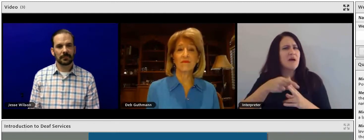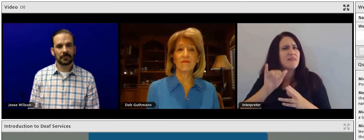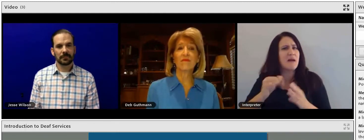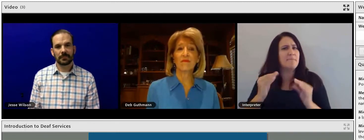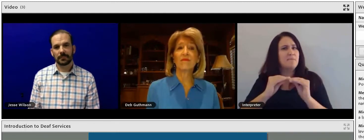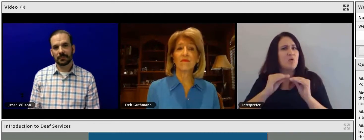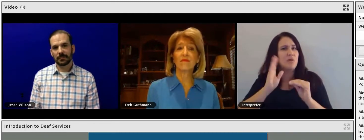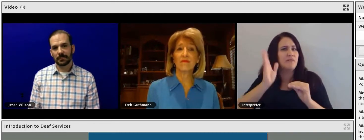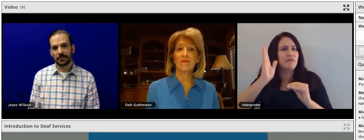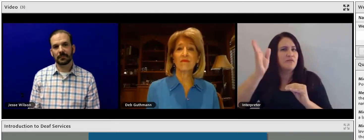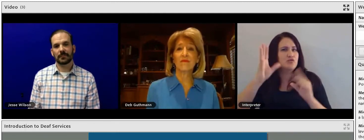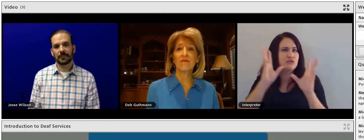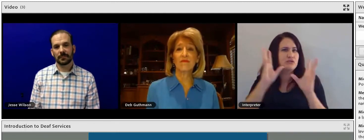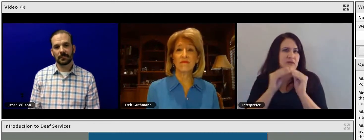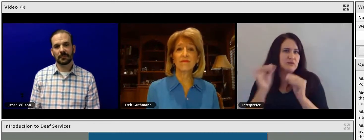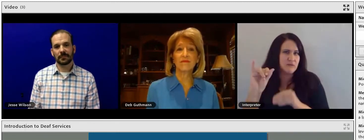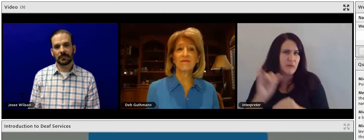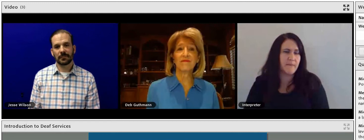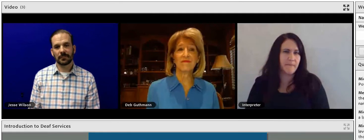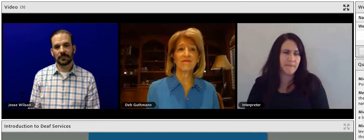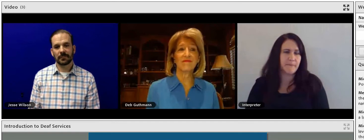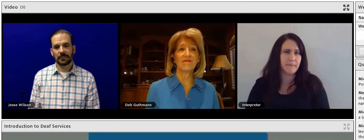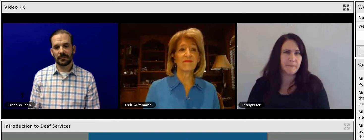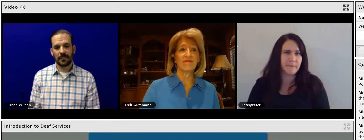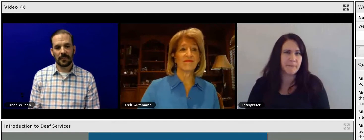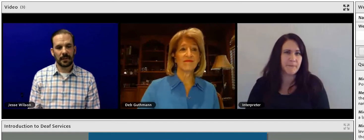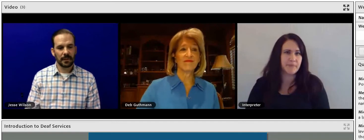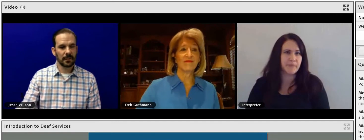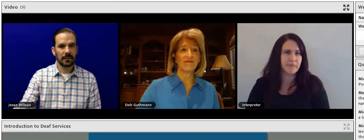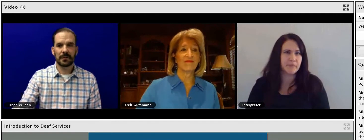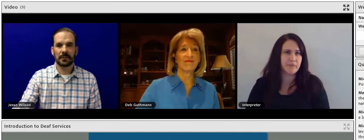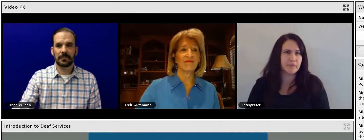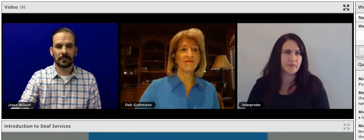about that in future sessions as well. Mm-hmm.